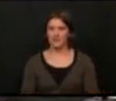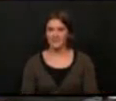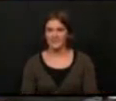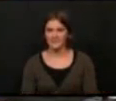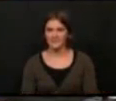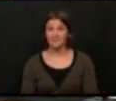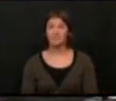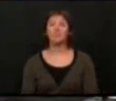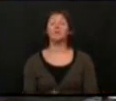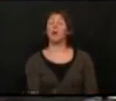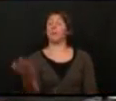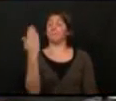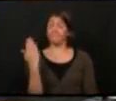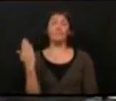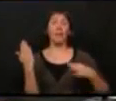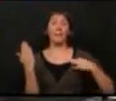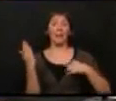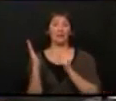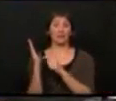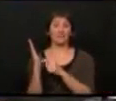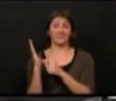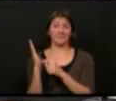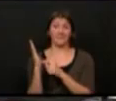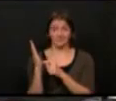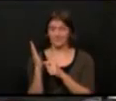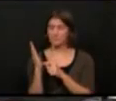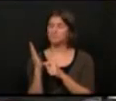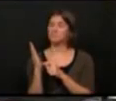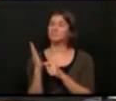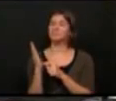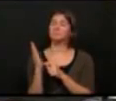We have an application from